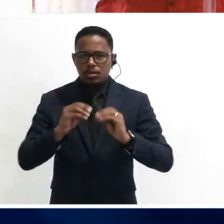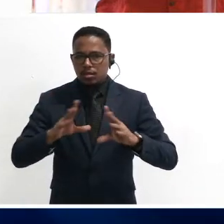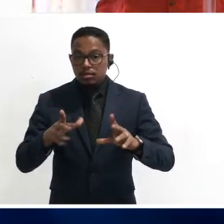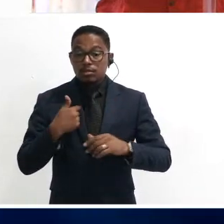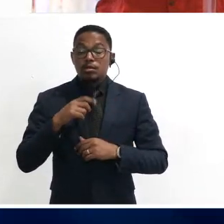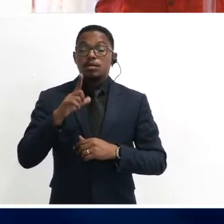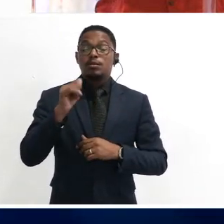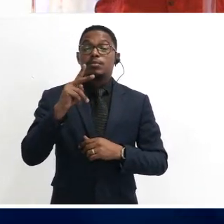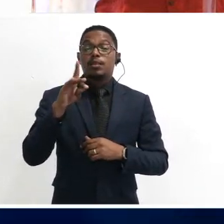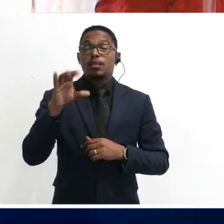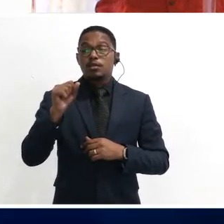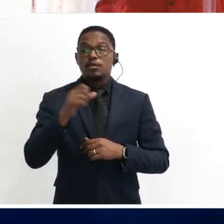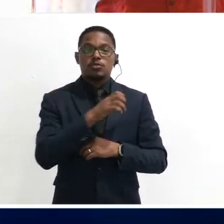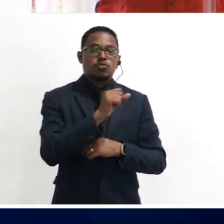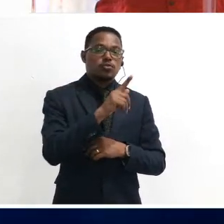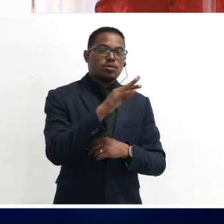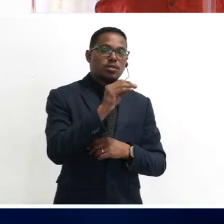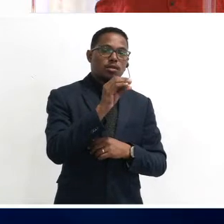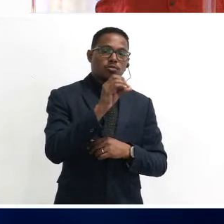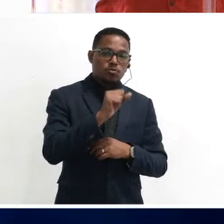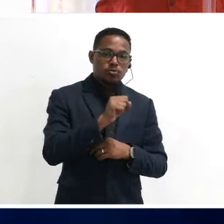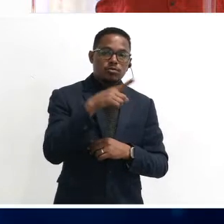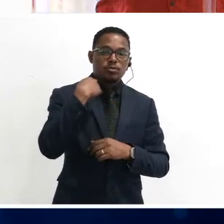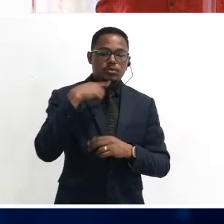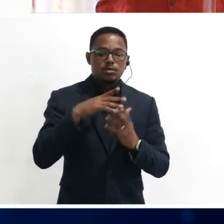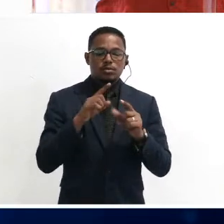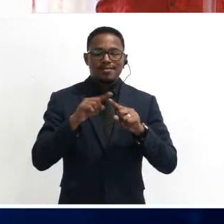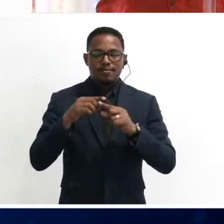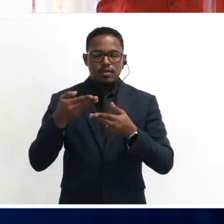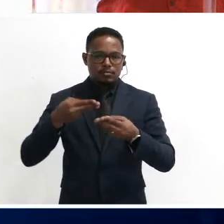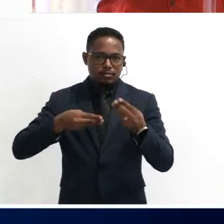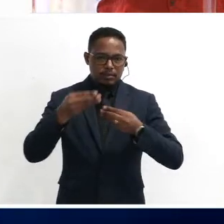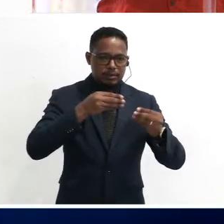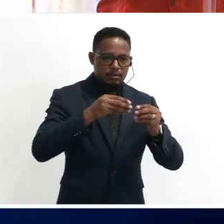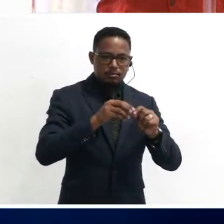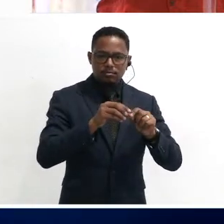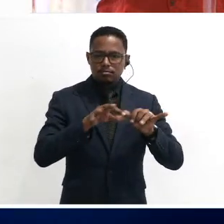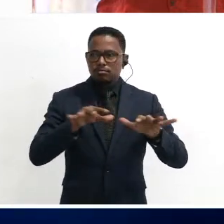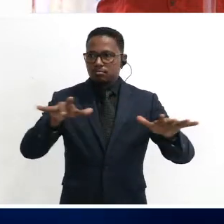market, followed by lead frames and bonding wire.